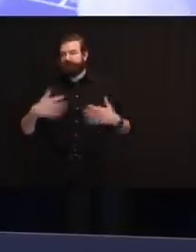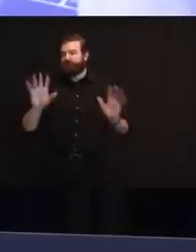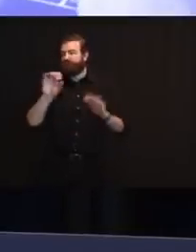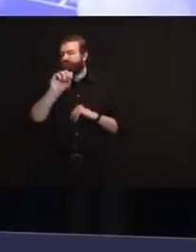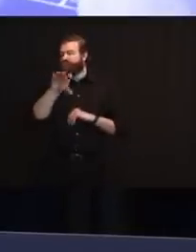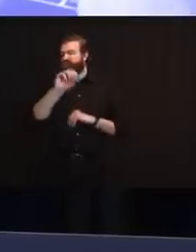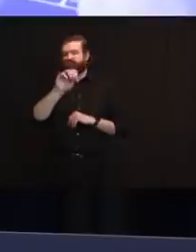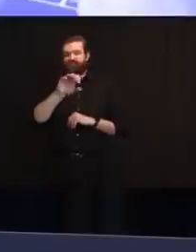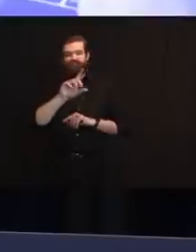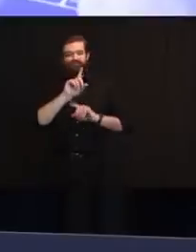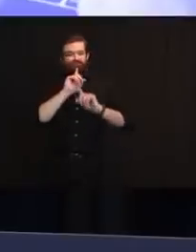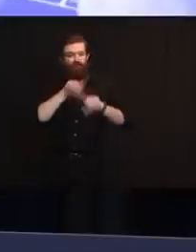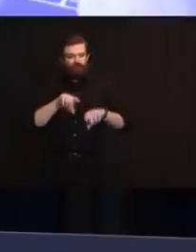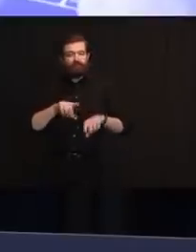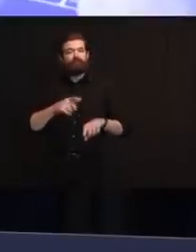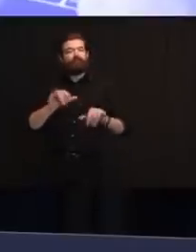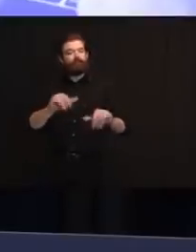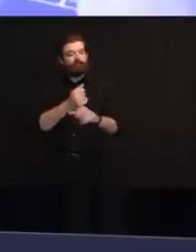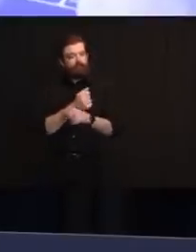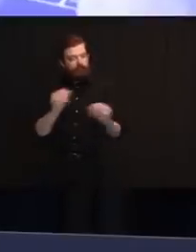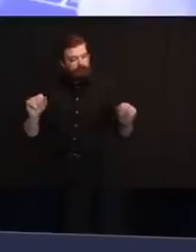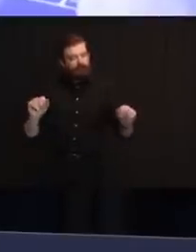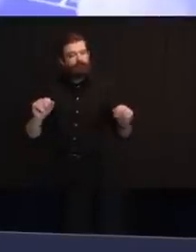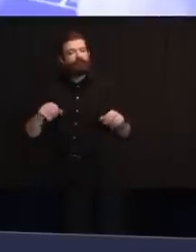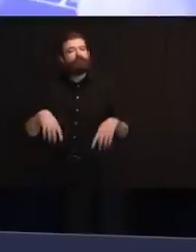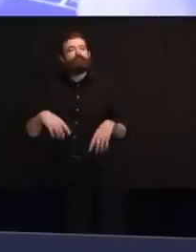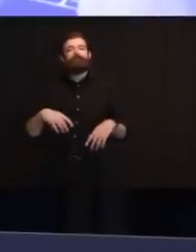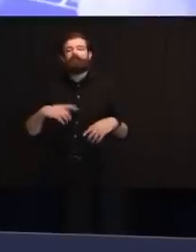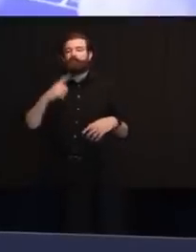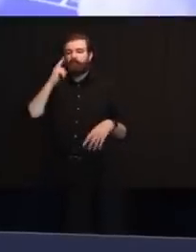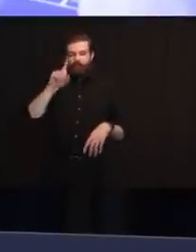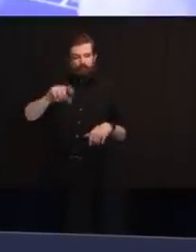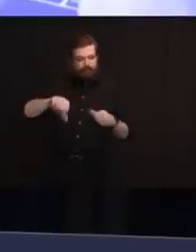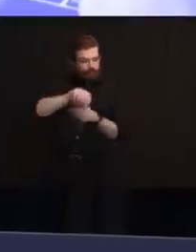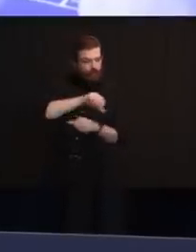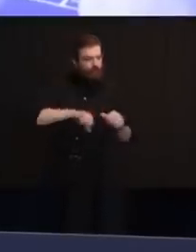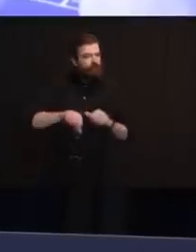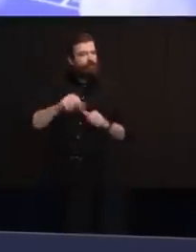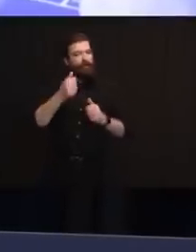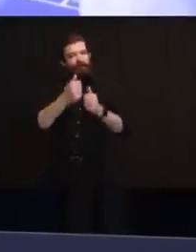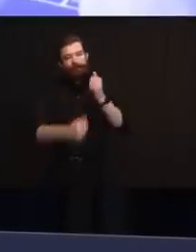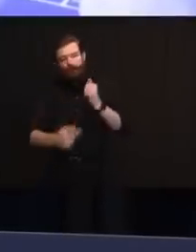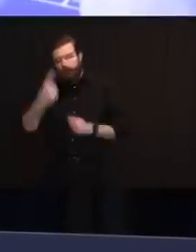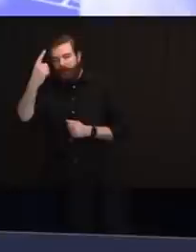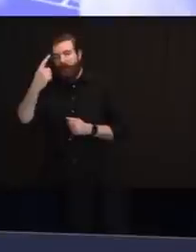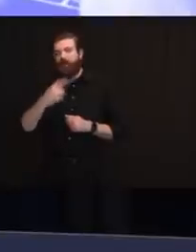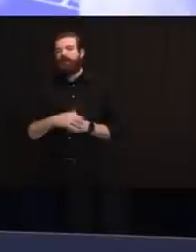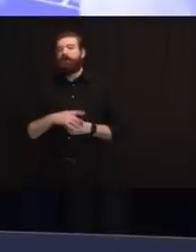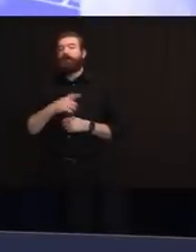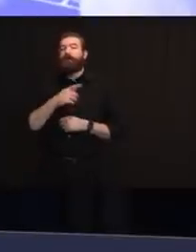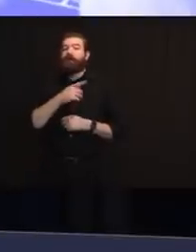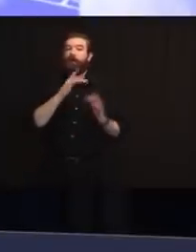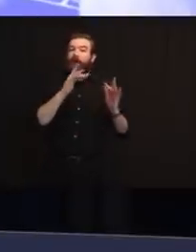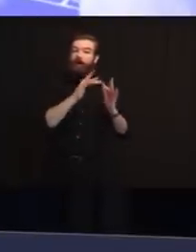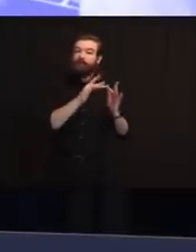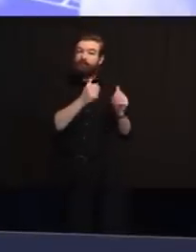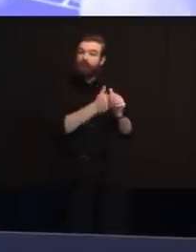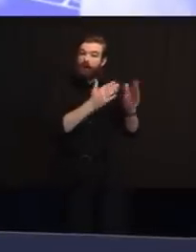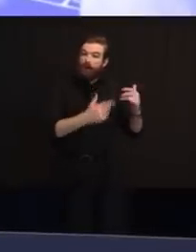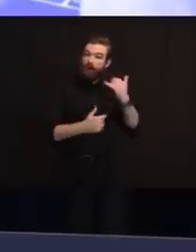other, for us all. Please take the call. Download the COVID Alert New Jersey app. Wash your hands